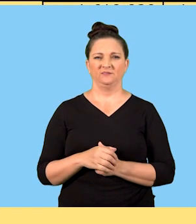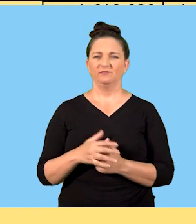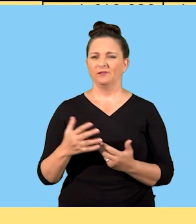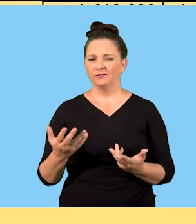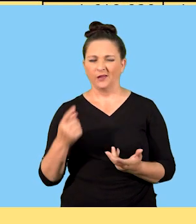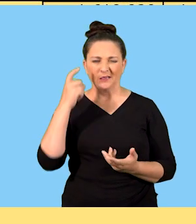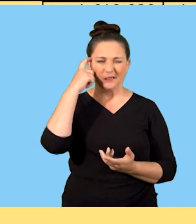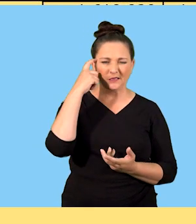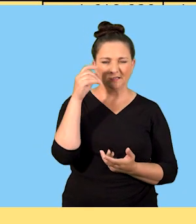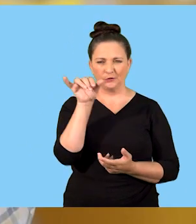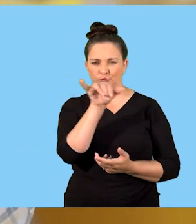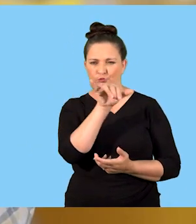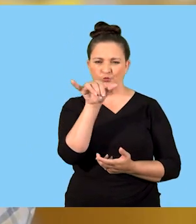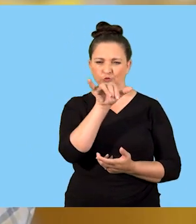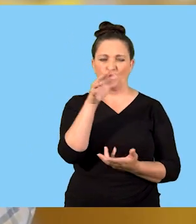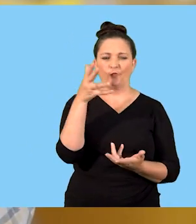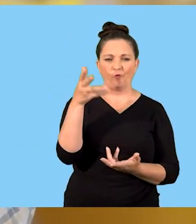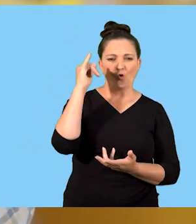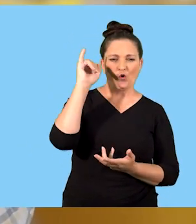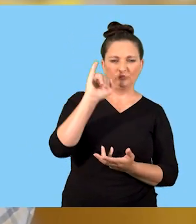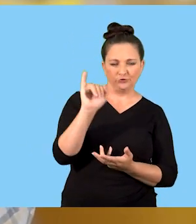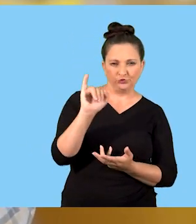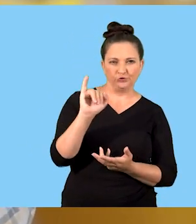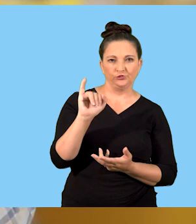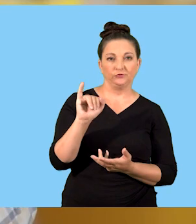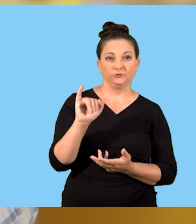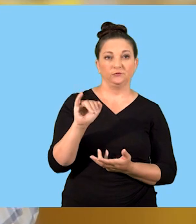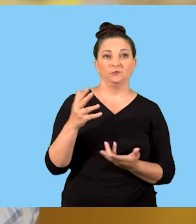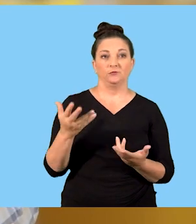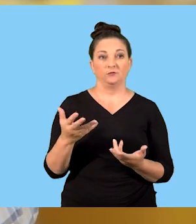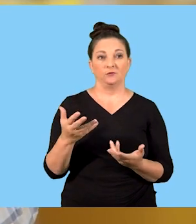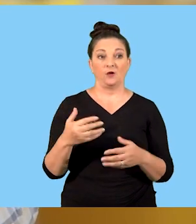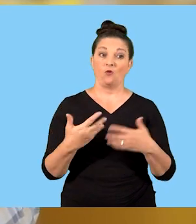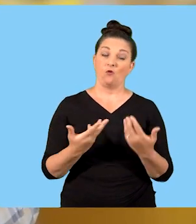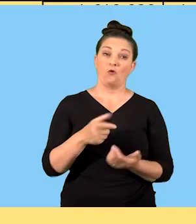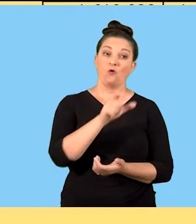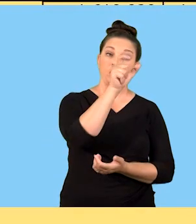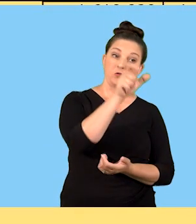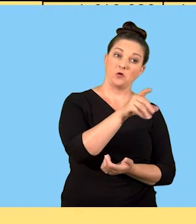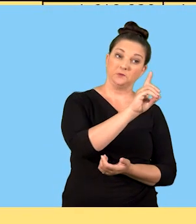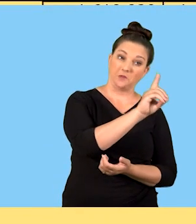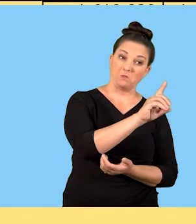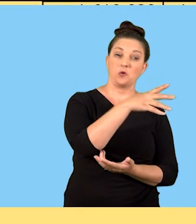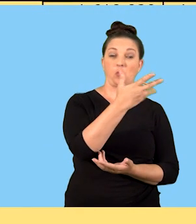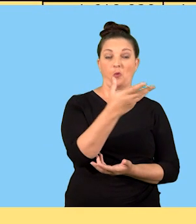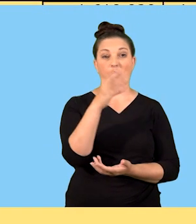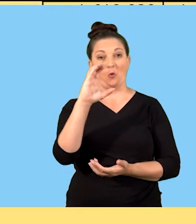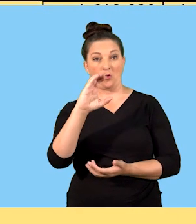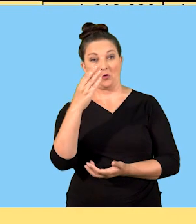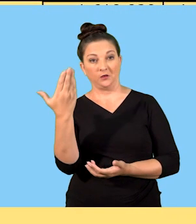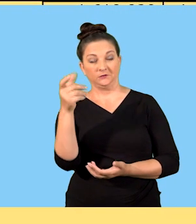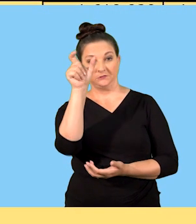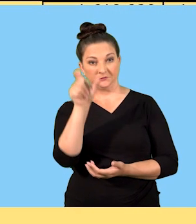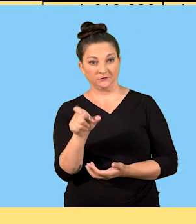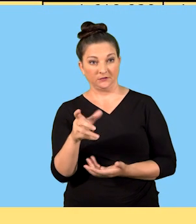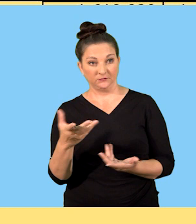ask you a question. Where do you think we're going to take insurance in the profit and loss account? Are we going to put it on the debit side or are we going to